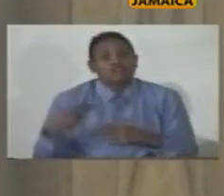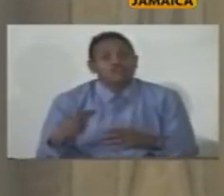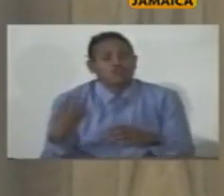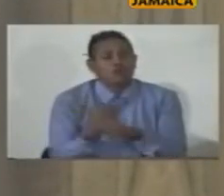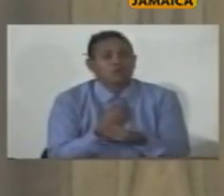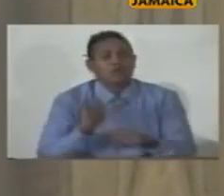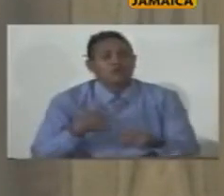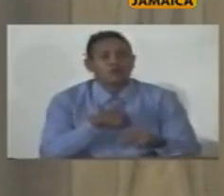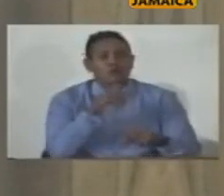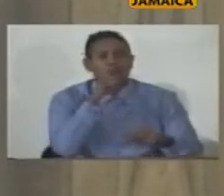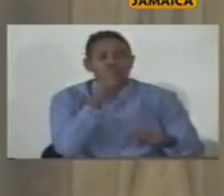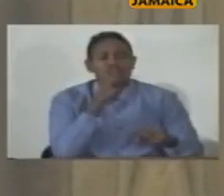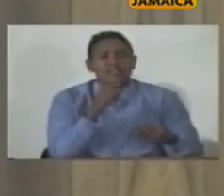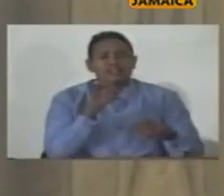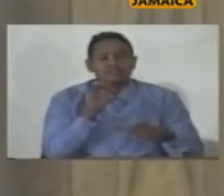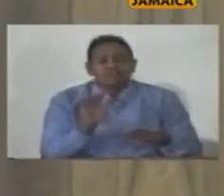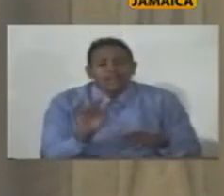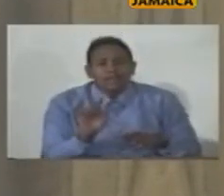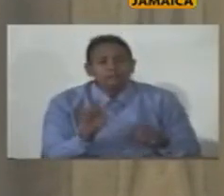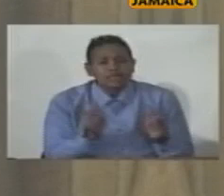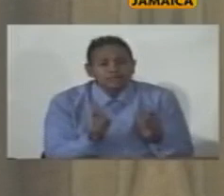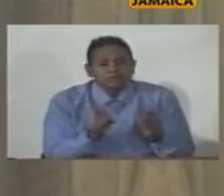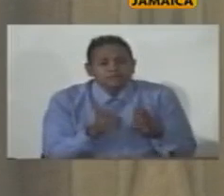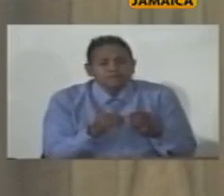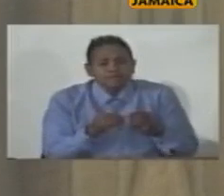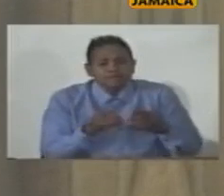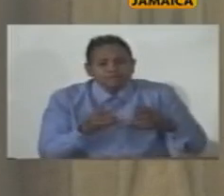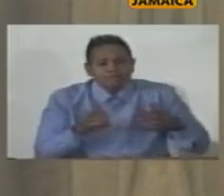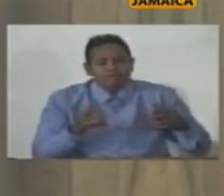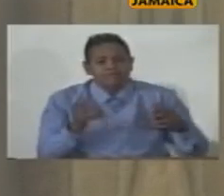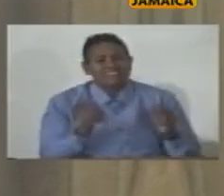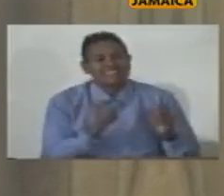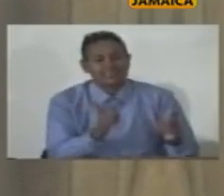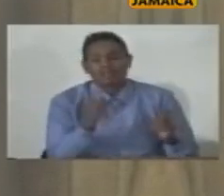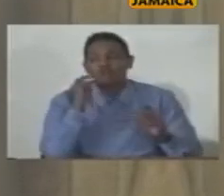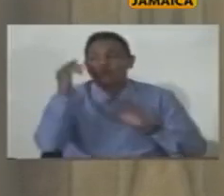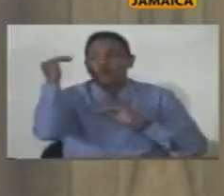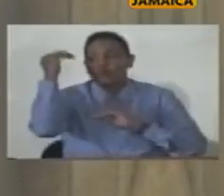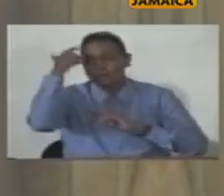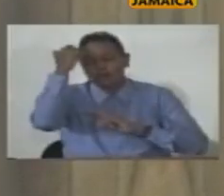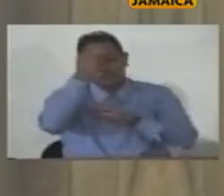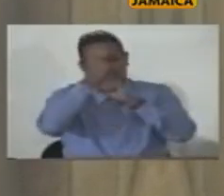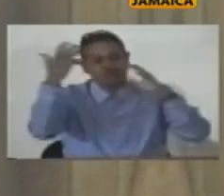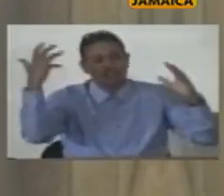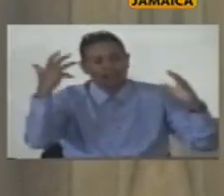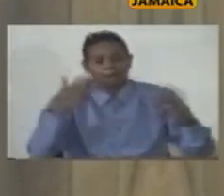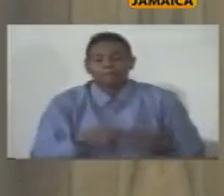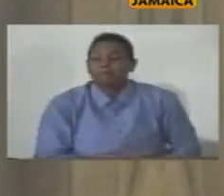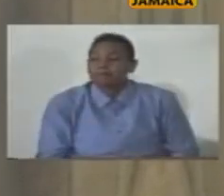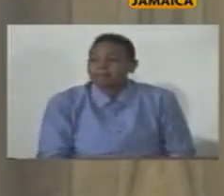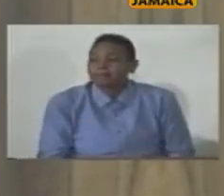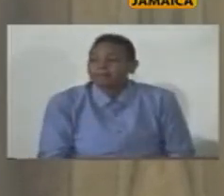been tenderly nurturing her to restore her hopes and dreams.